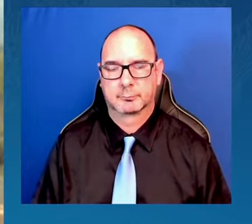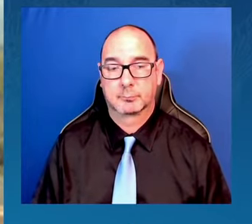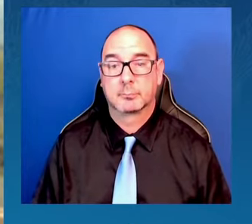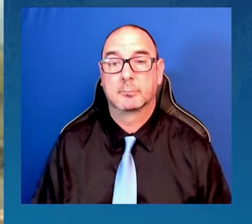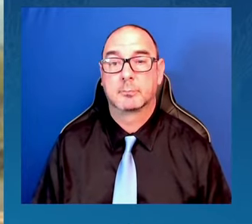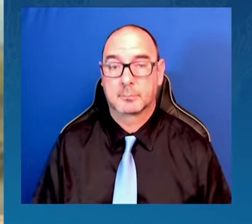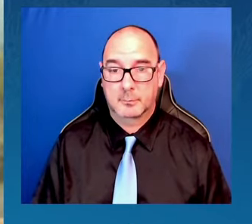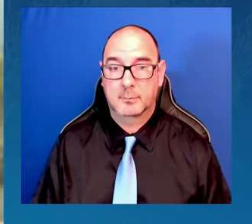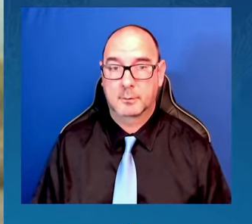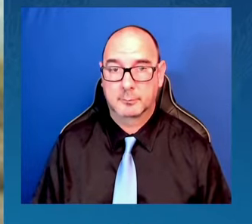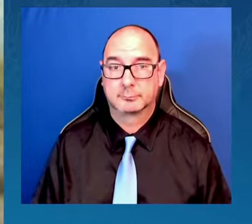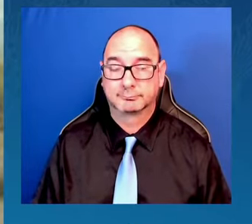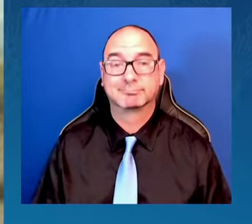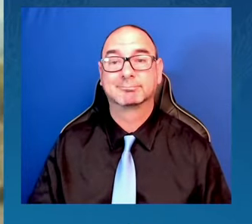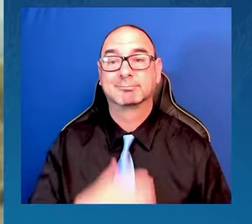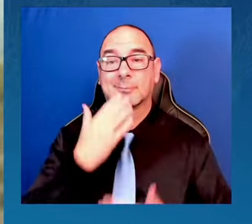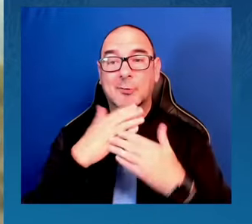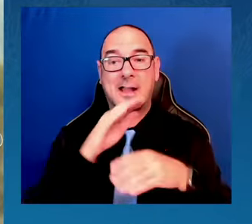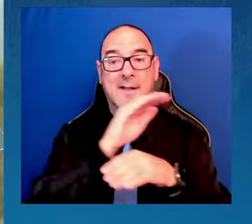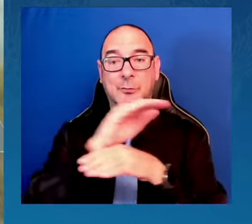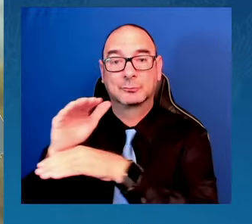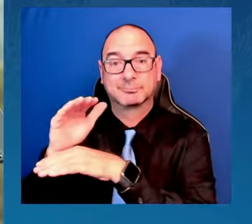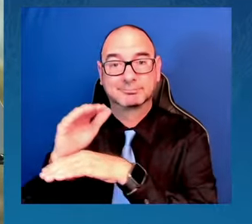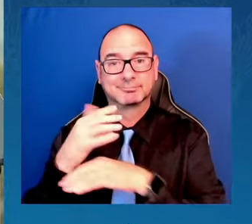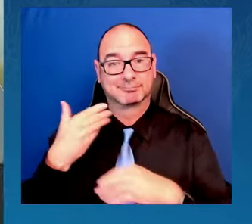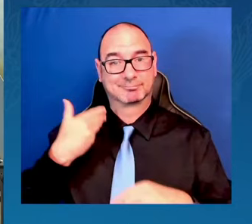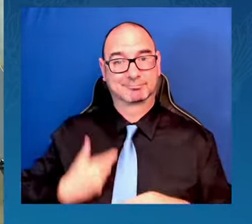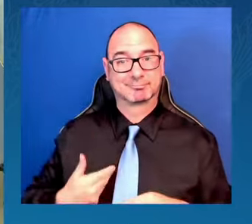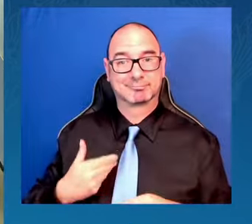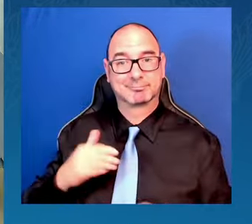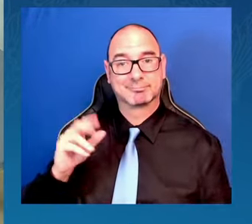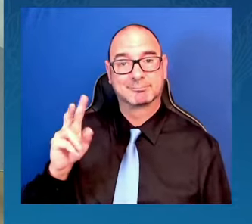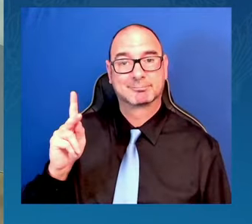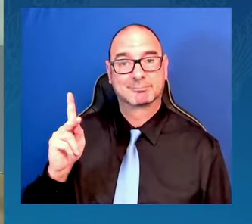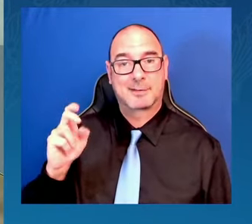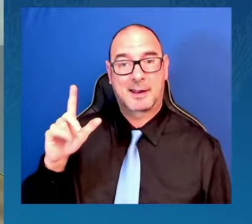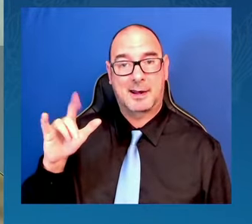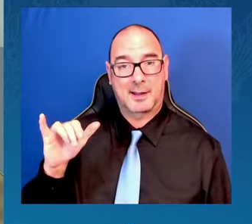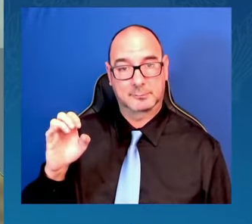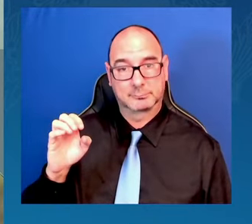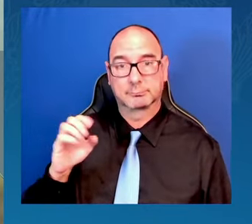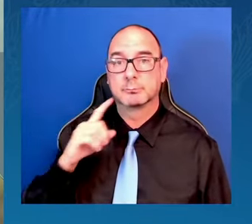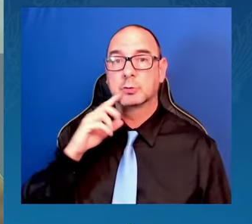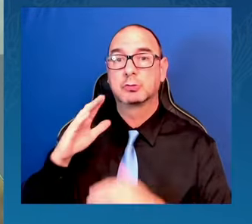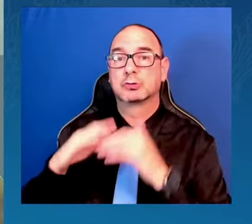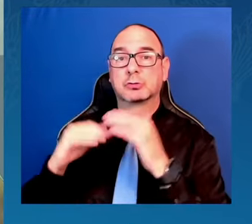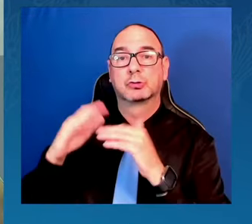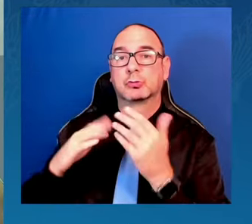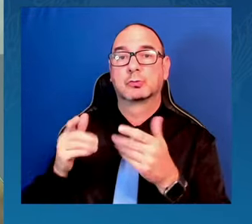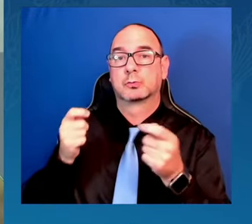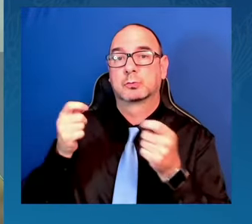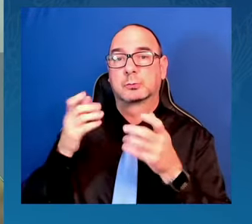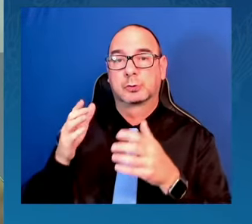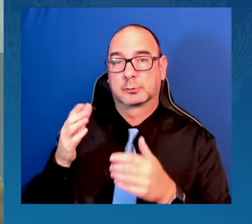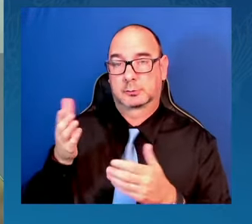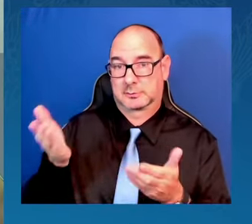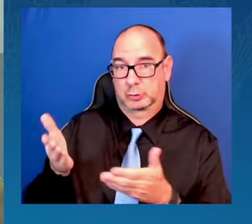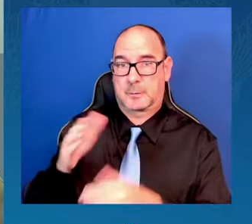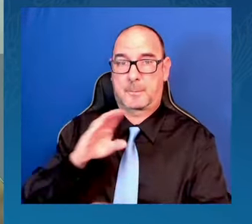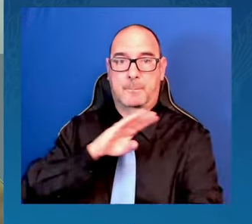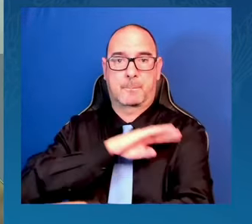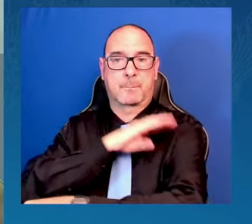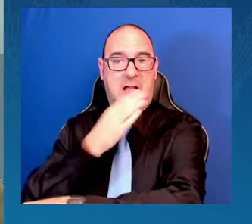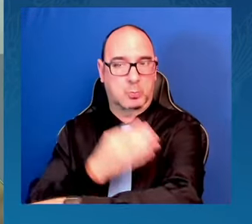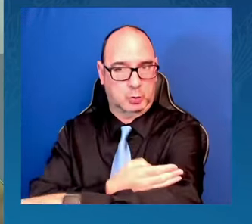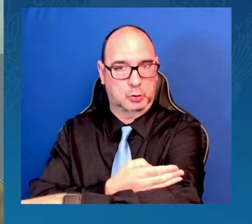Good afternoon. My name is Kyle Gladden. I'm a construction manager for T&D Power EC Source, a part of the 10 West Link